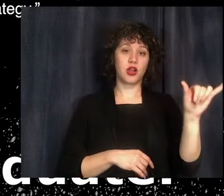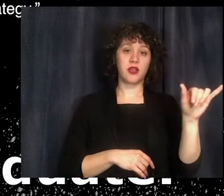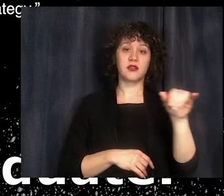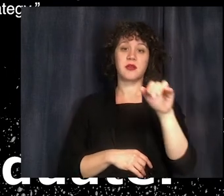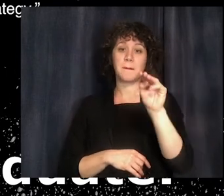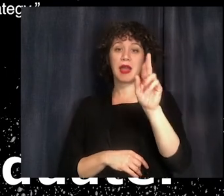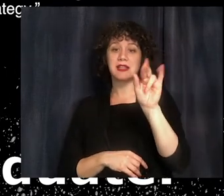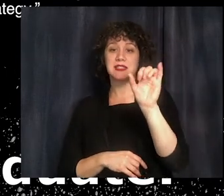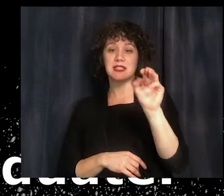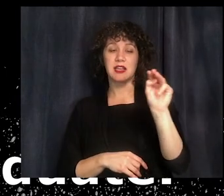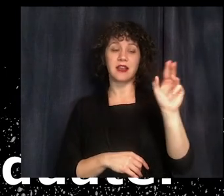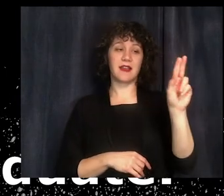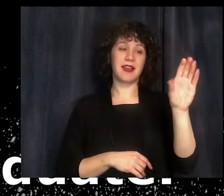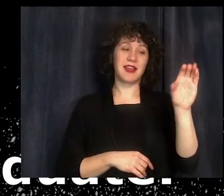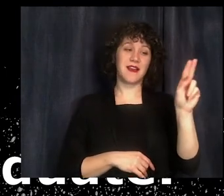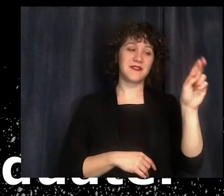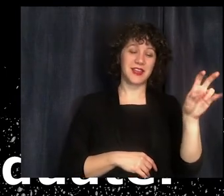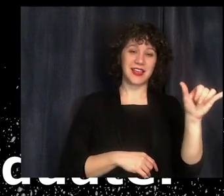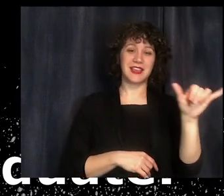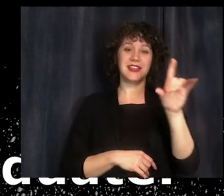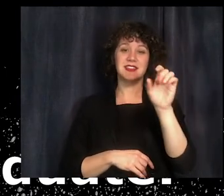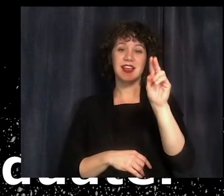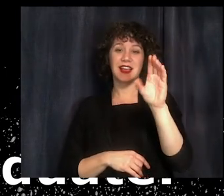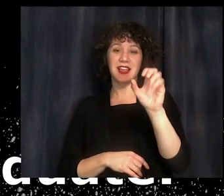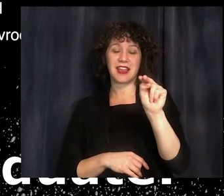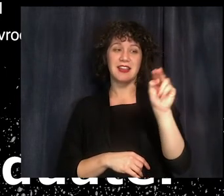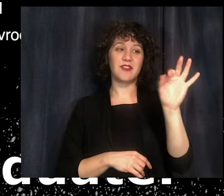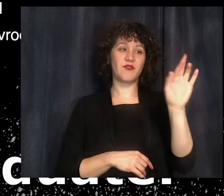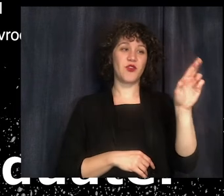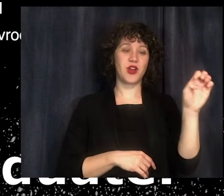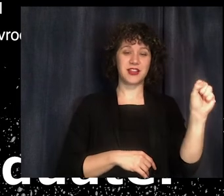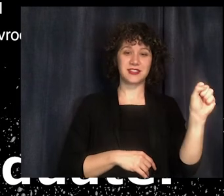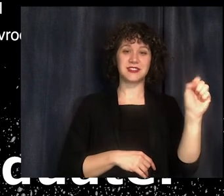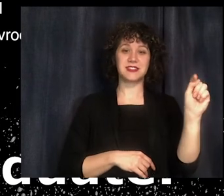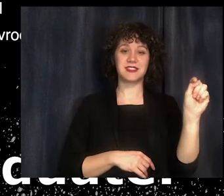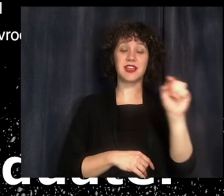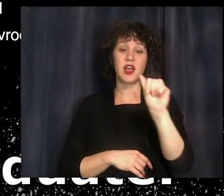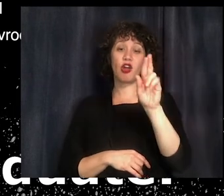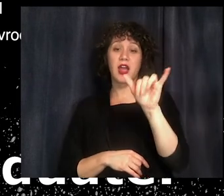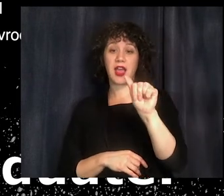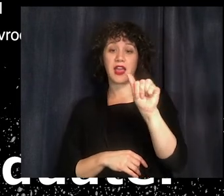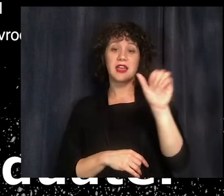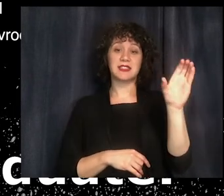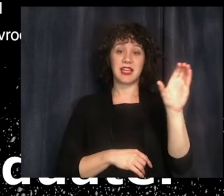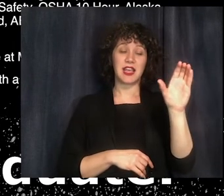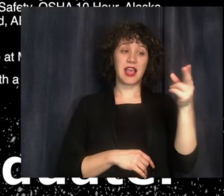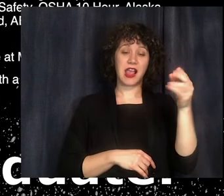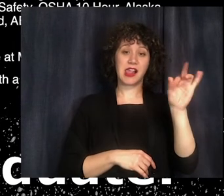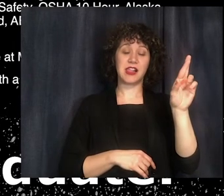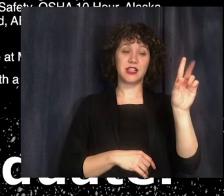Covey, Duncan Forrest, Araya C. Hildreth,